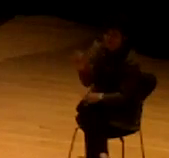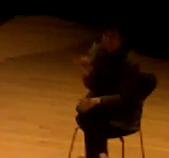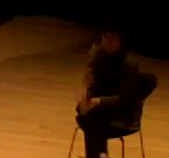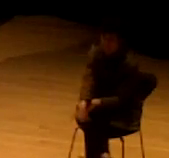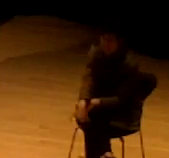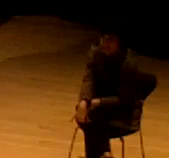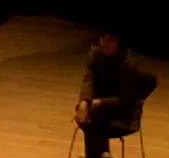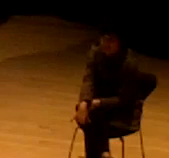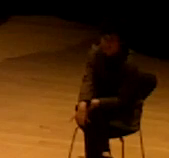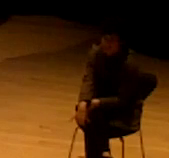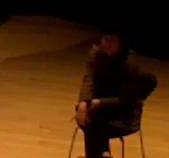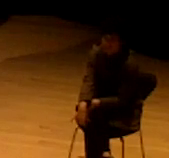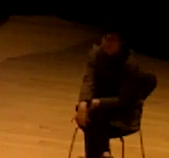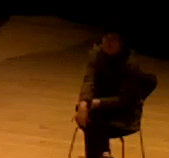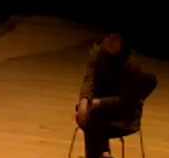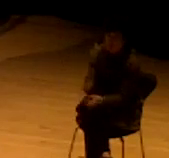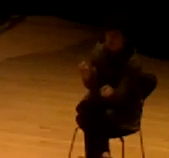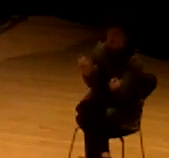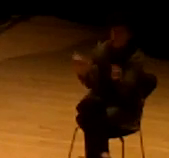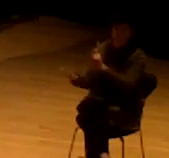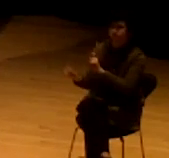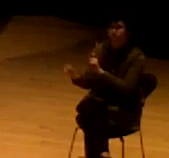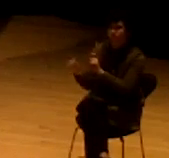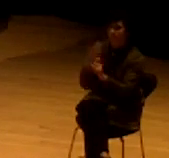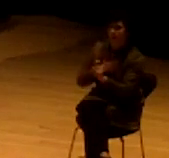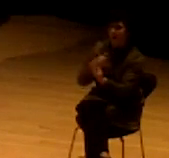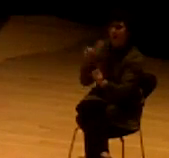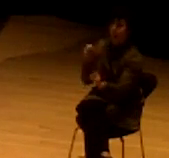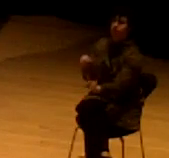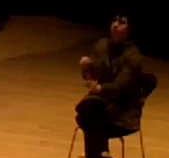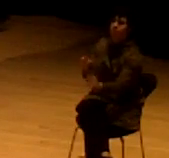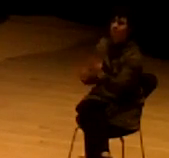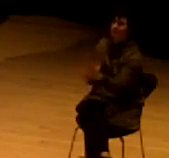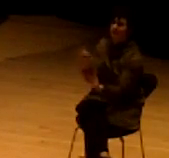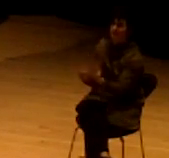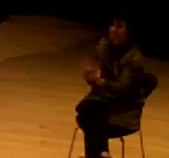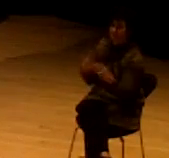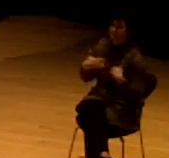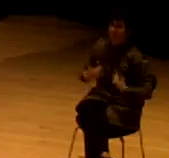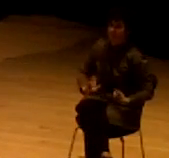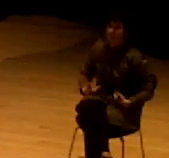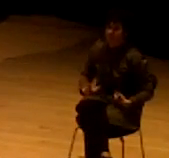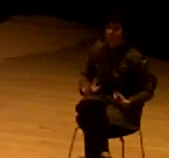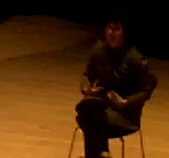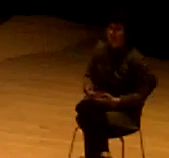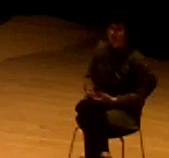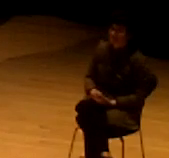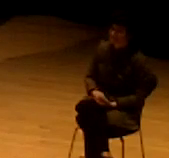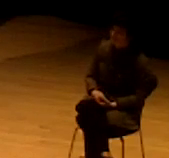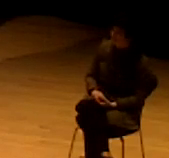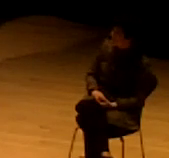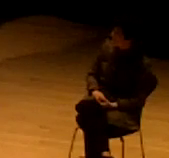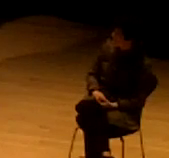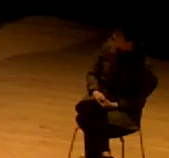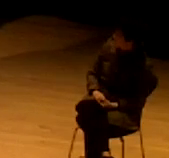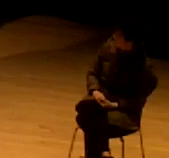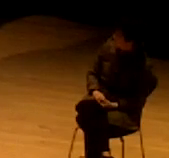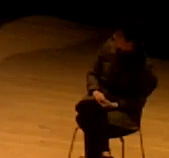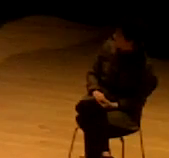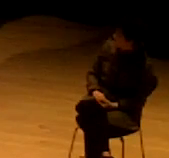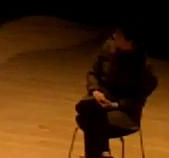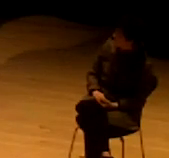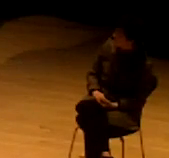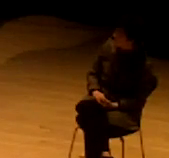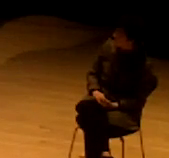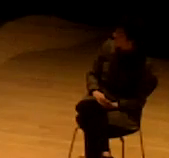like everybody, but yeah, there's just, you need all these years mm-hmm. for such a thing. Mm-hmm. Great. Okay,